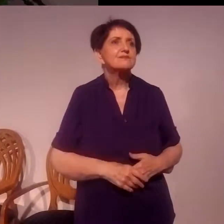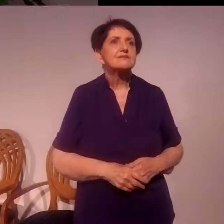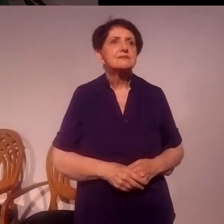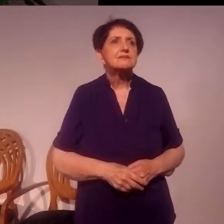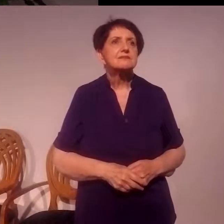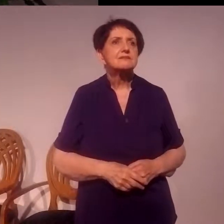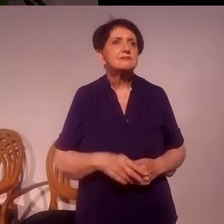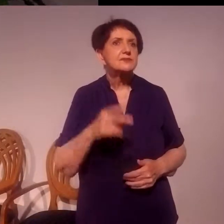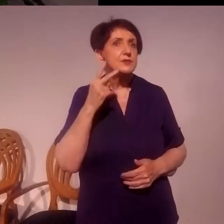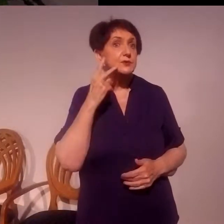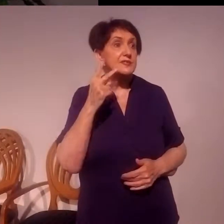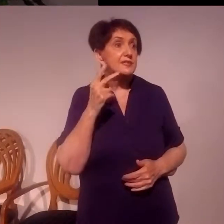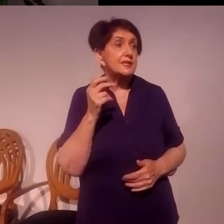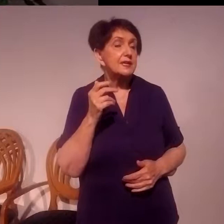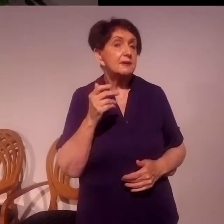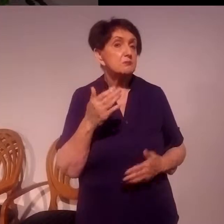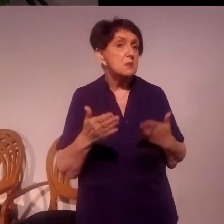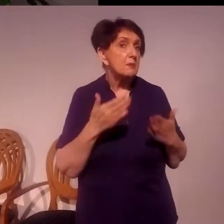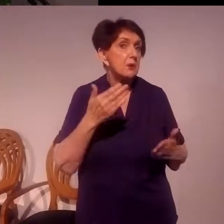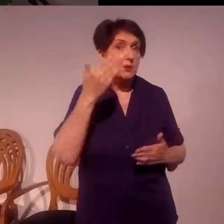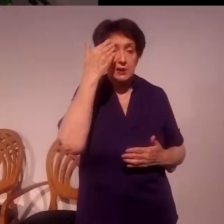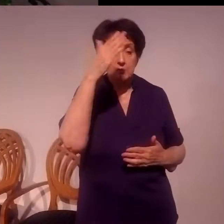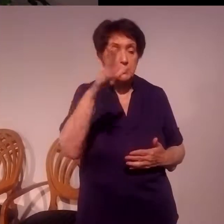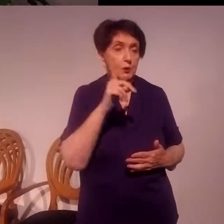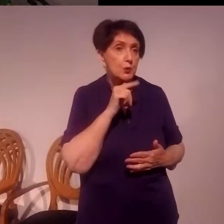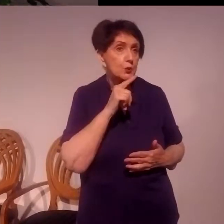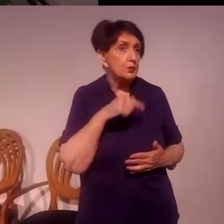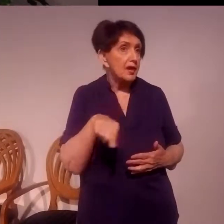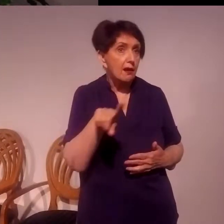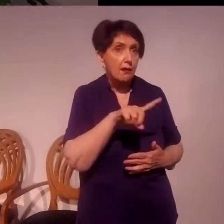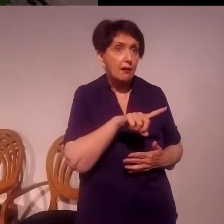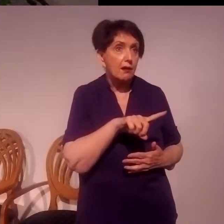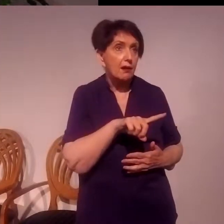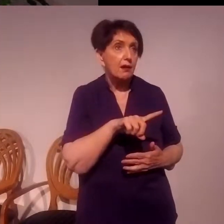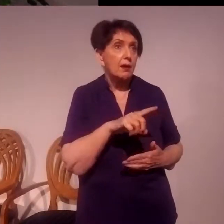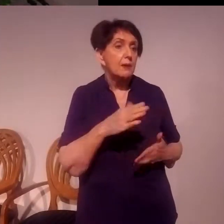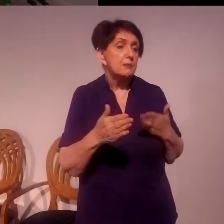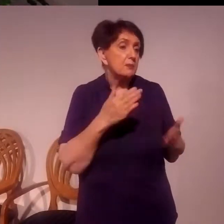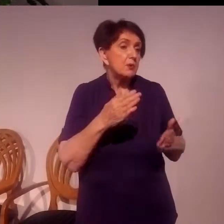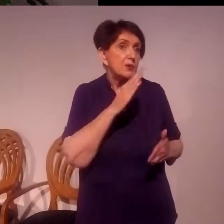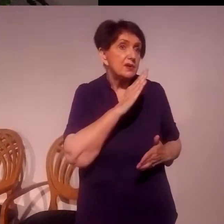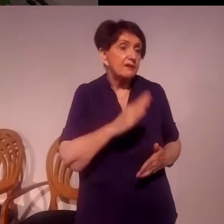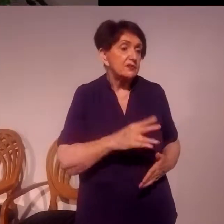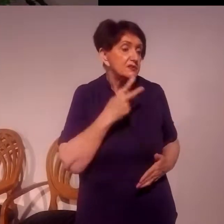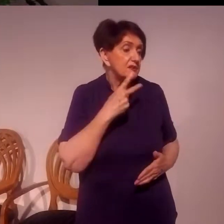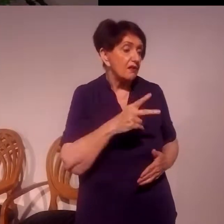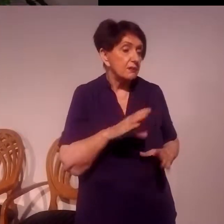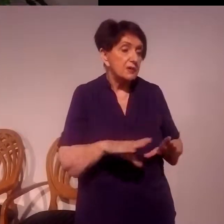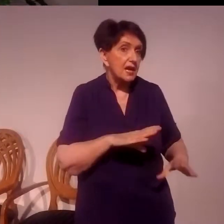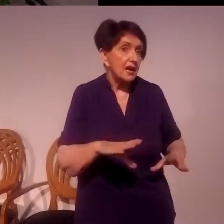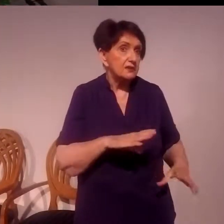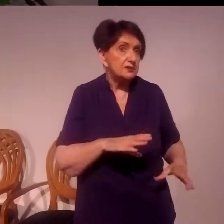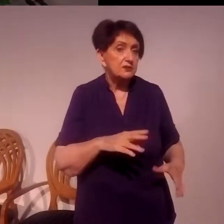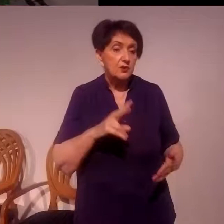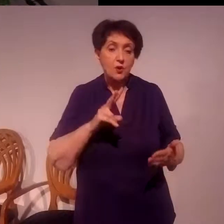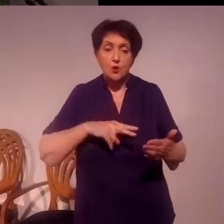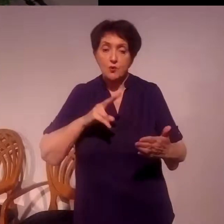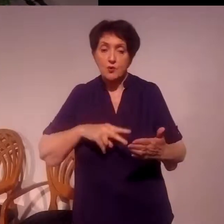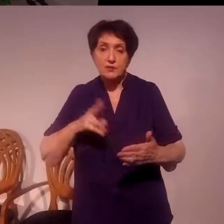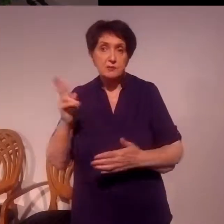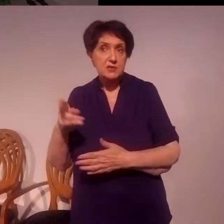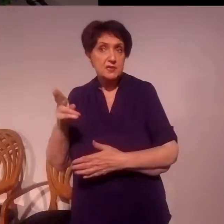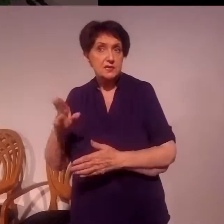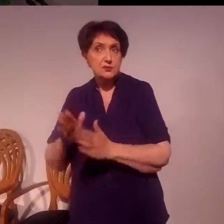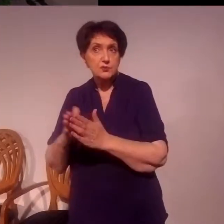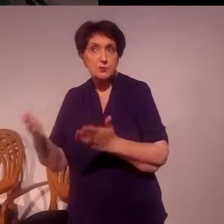You see, we may not know who they are. We may not have seen them in action. We may not have read about them in our history